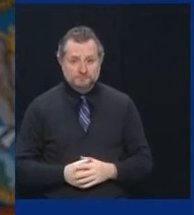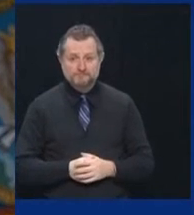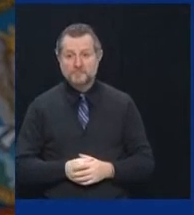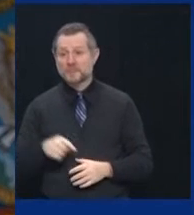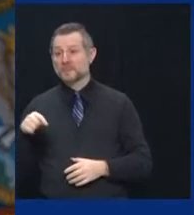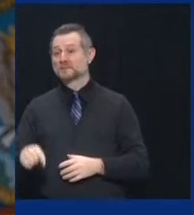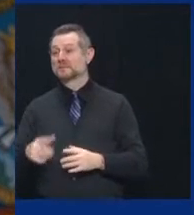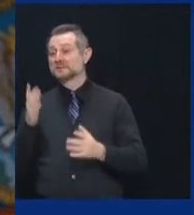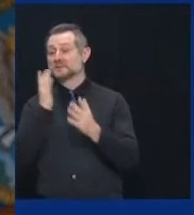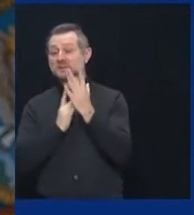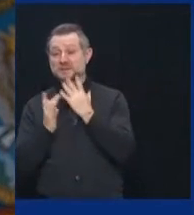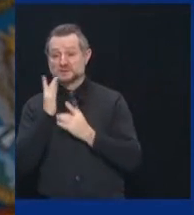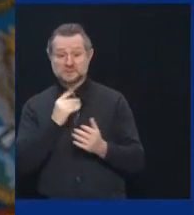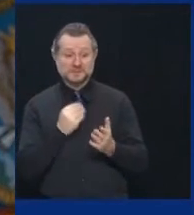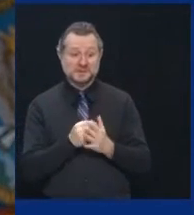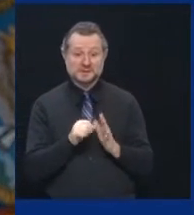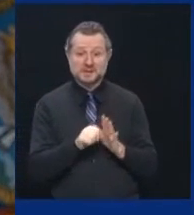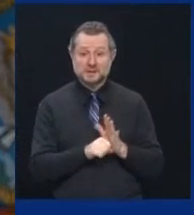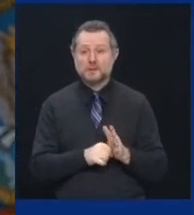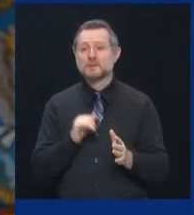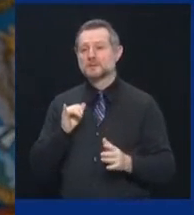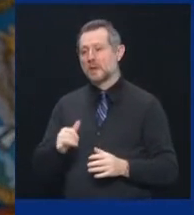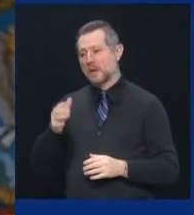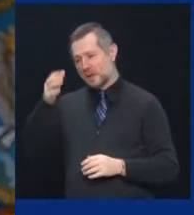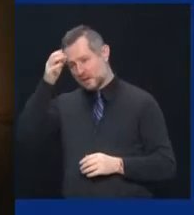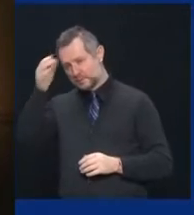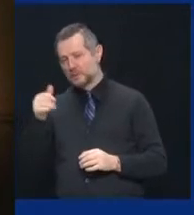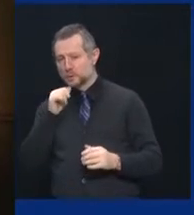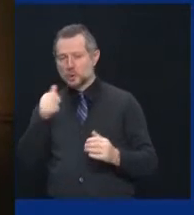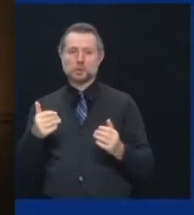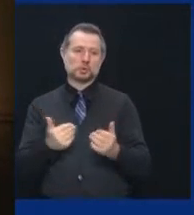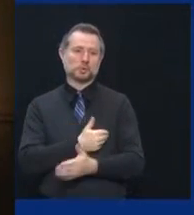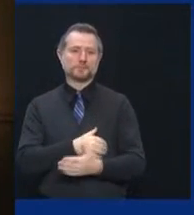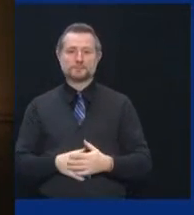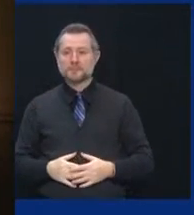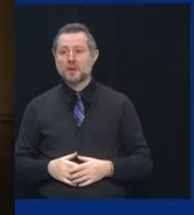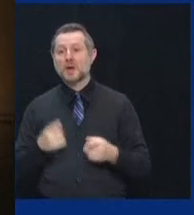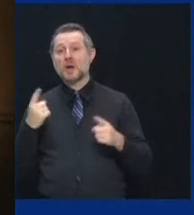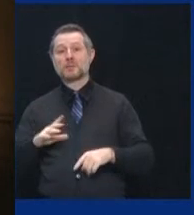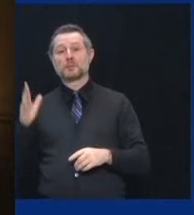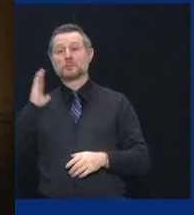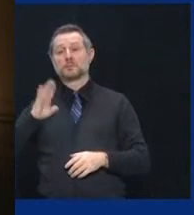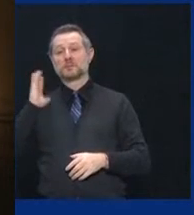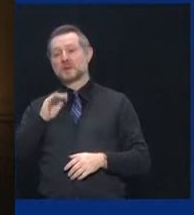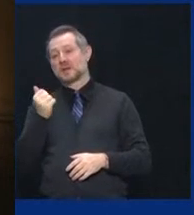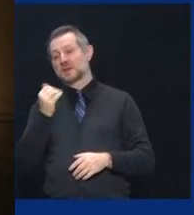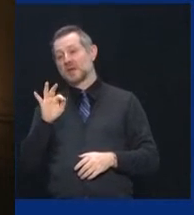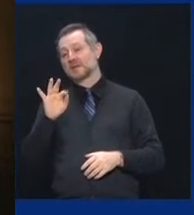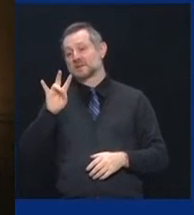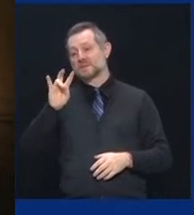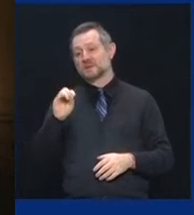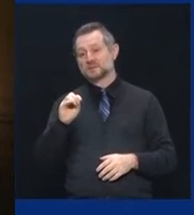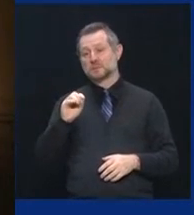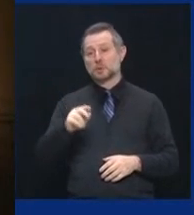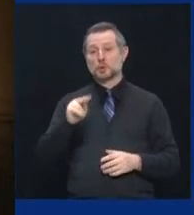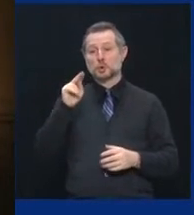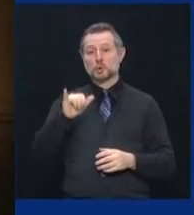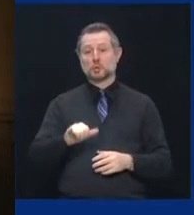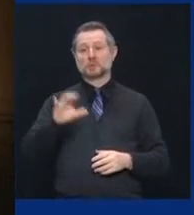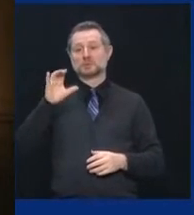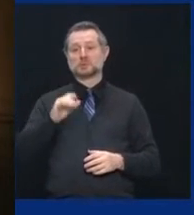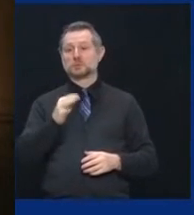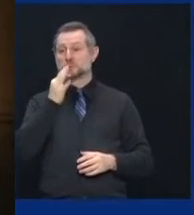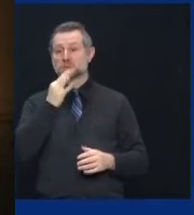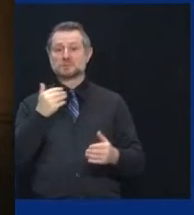the dynamics are not new. In the 1970s, New York City was on the verge of bankruptcy, a bankruptcy